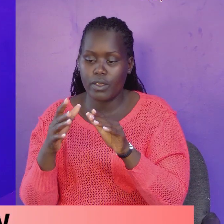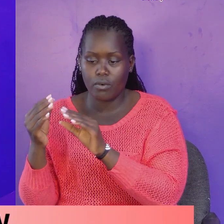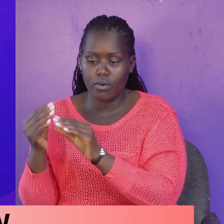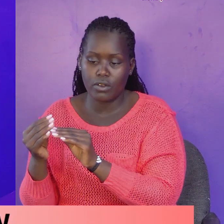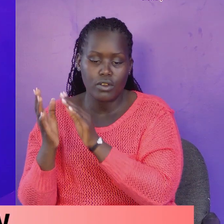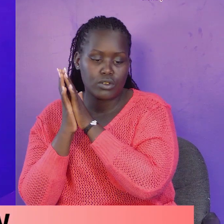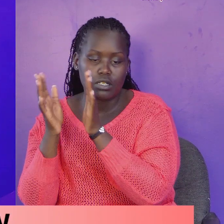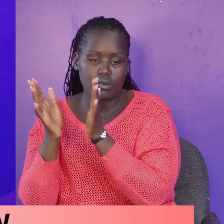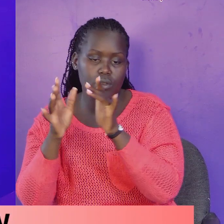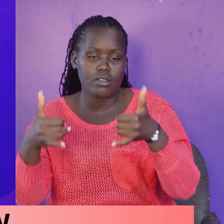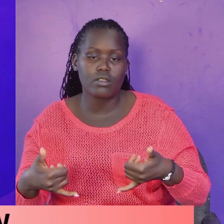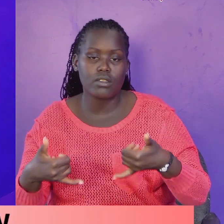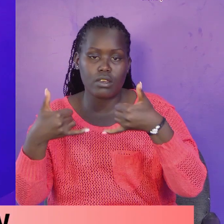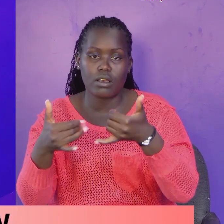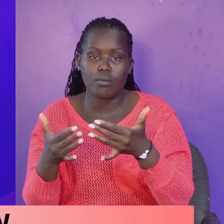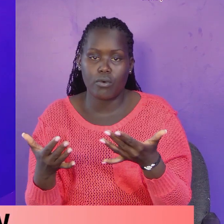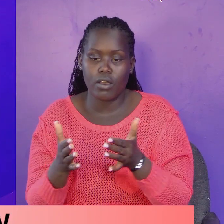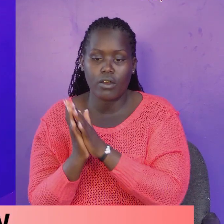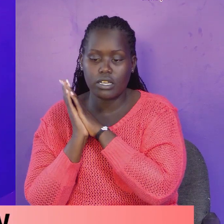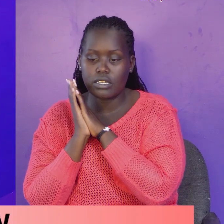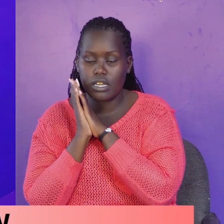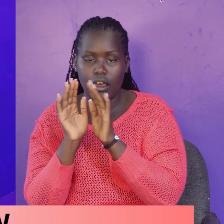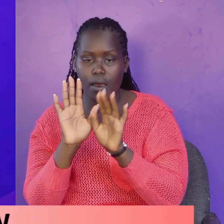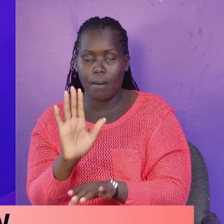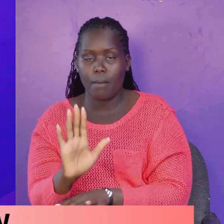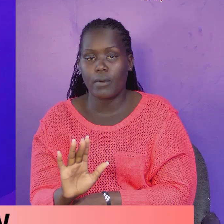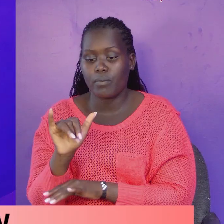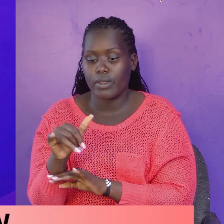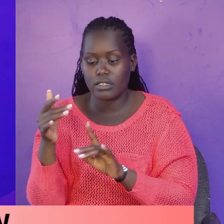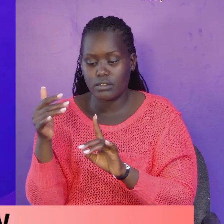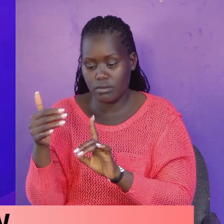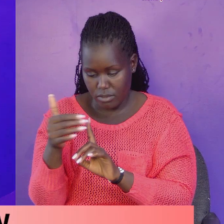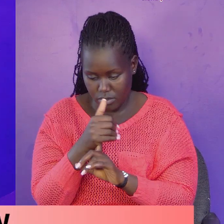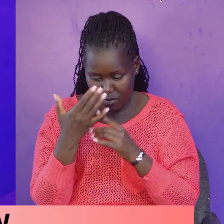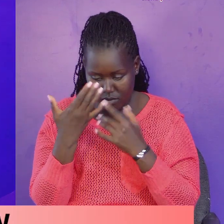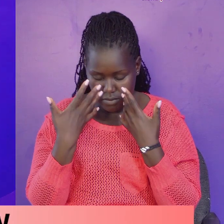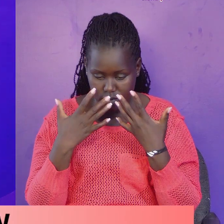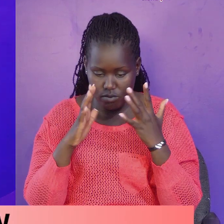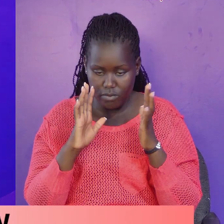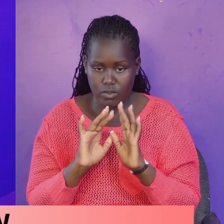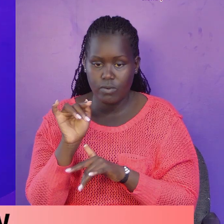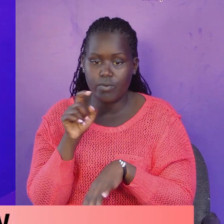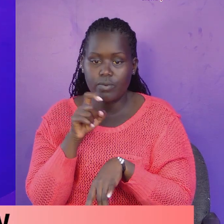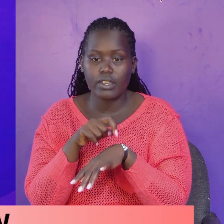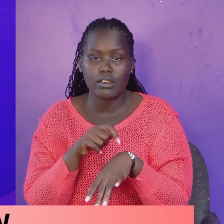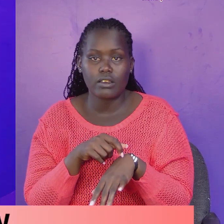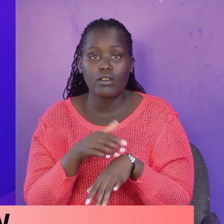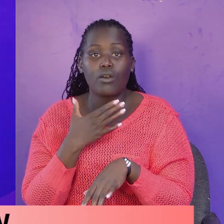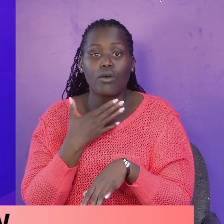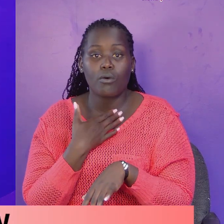cup in his bed. So I think that is an achievement. And this time I would